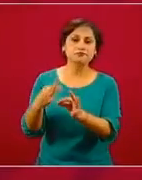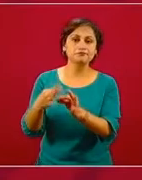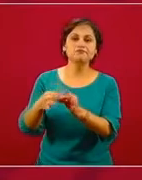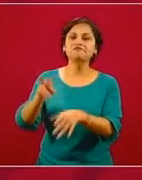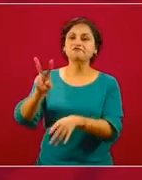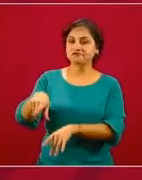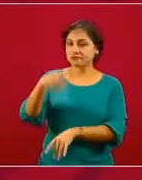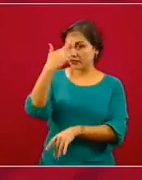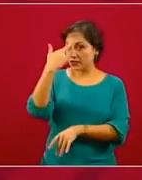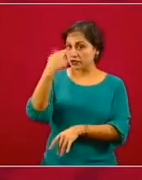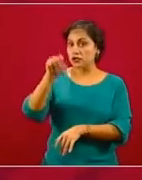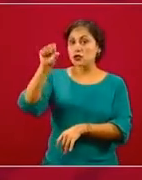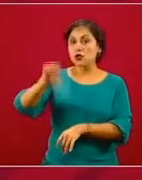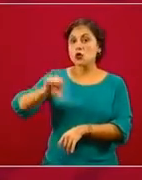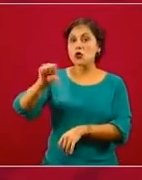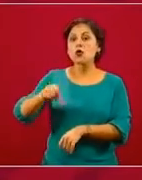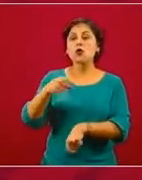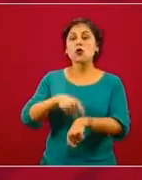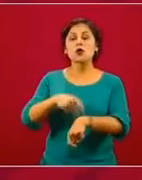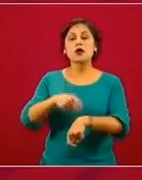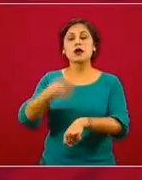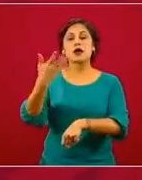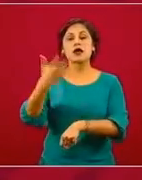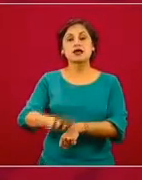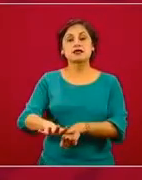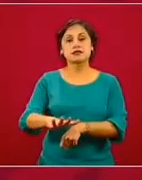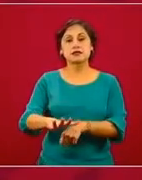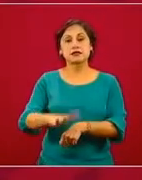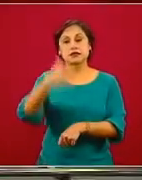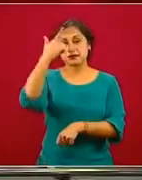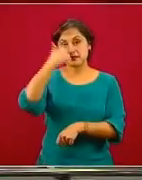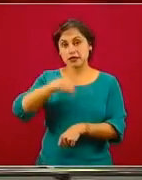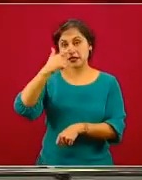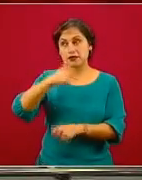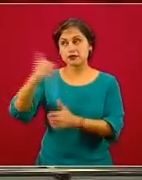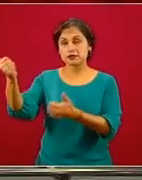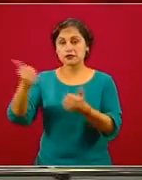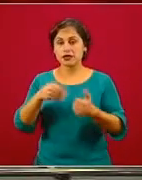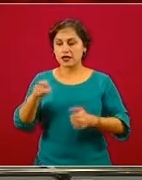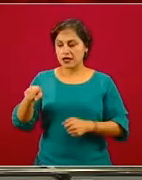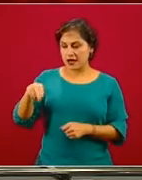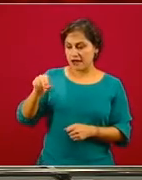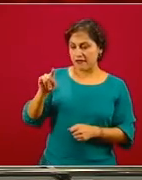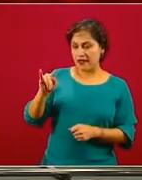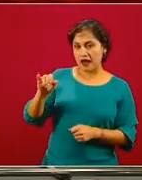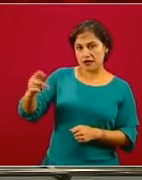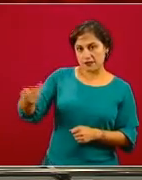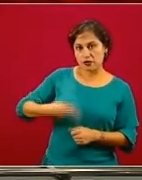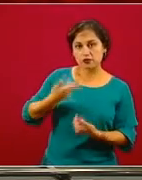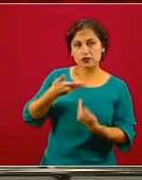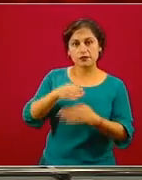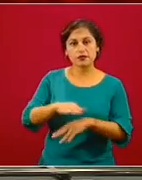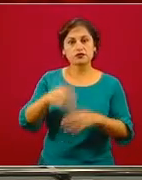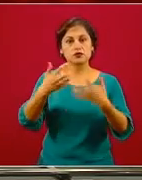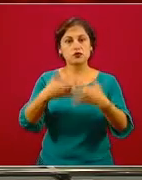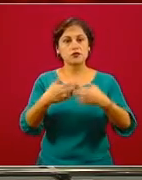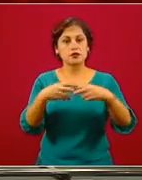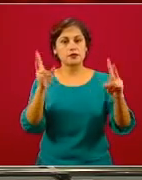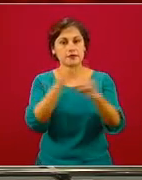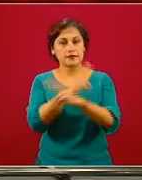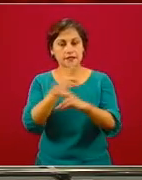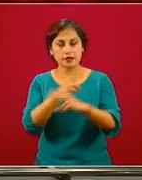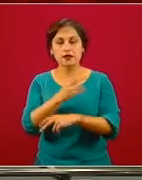we established the air bridge, we haven't had any situation of scarcity regarding the